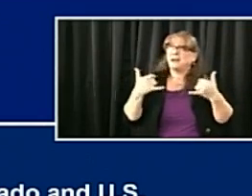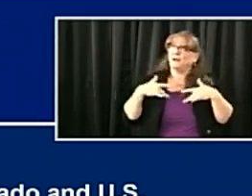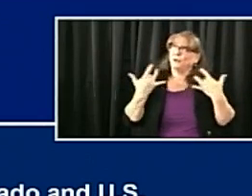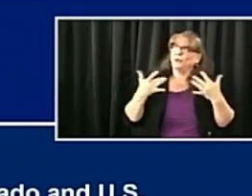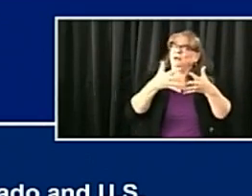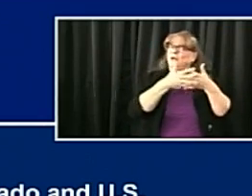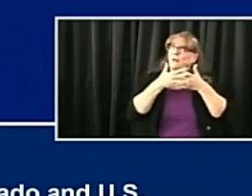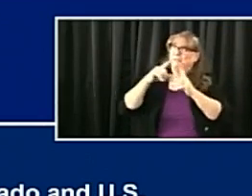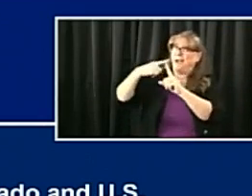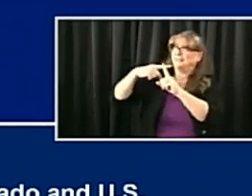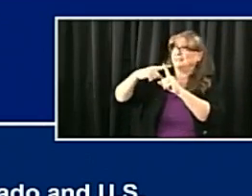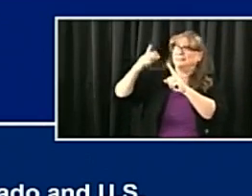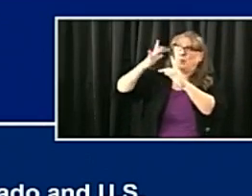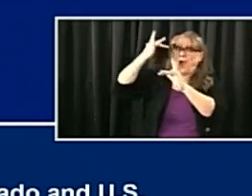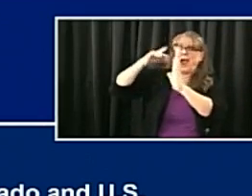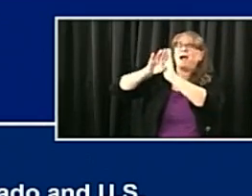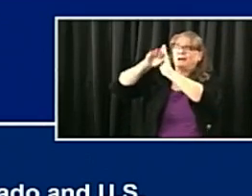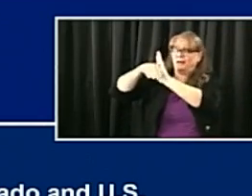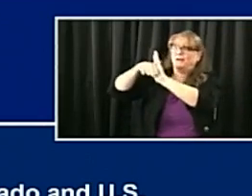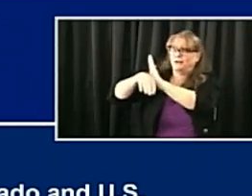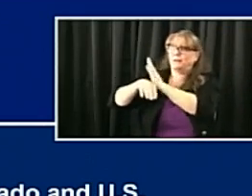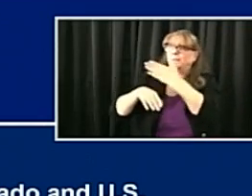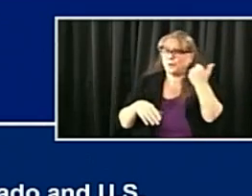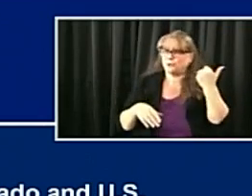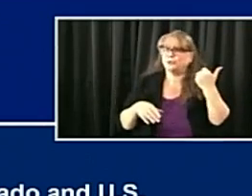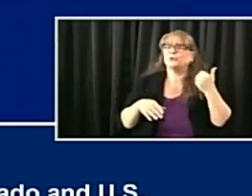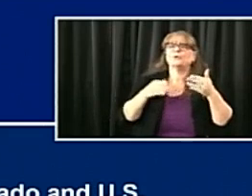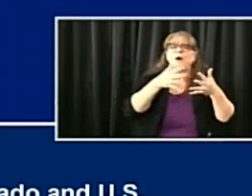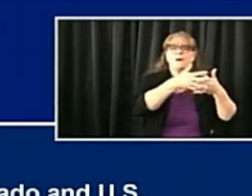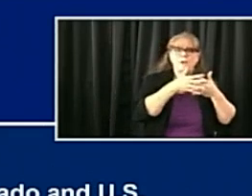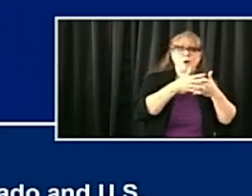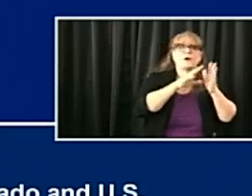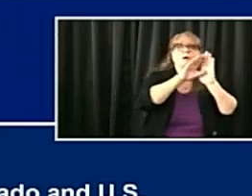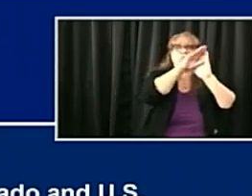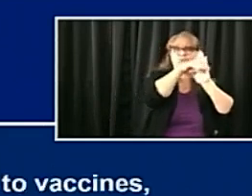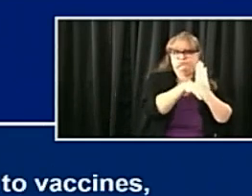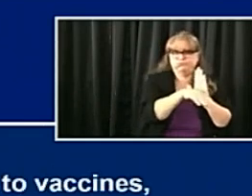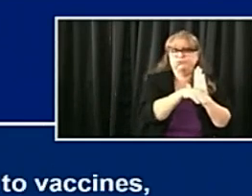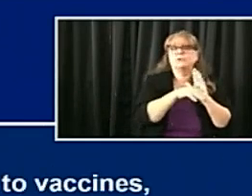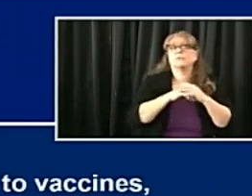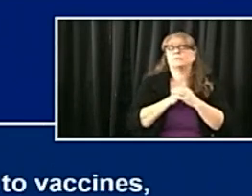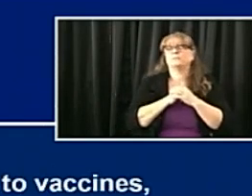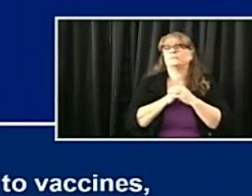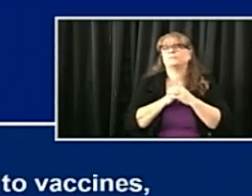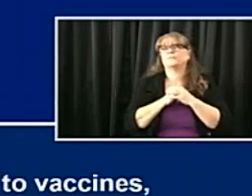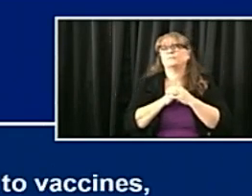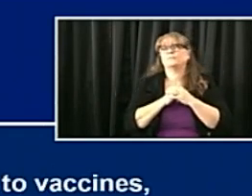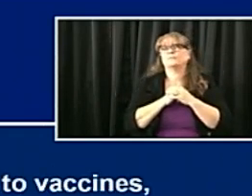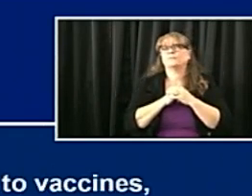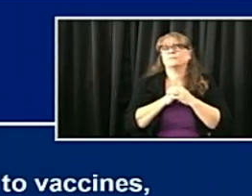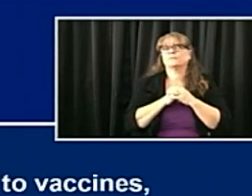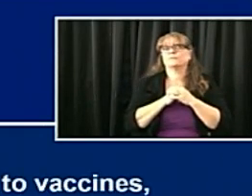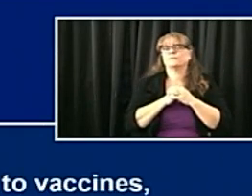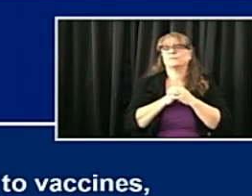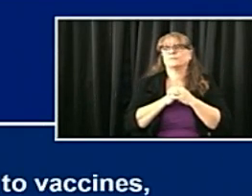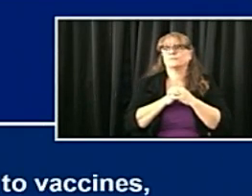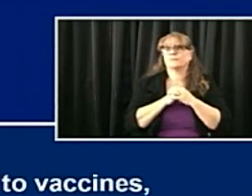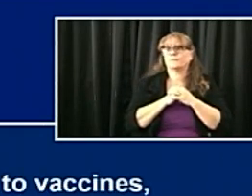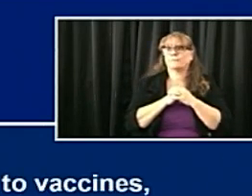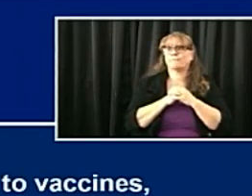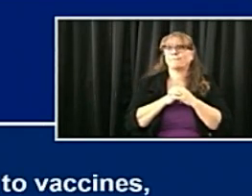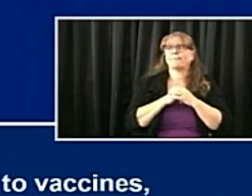trajectory for hospitalizations and cases in the US overall. Next slide. So turning to some of our modeling